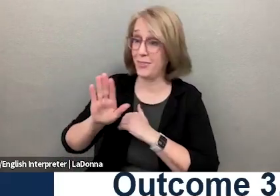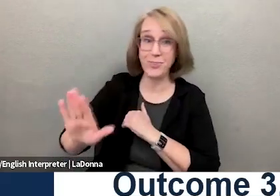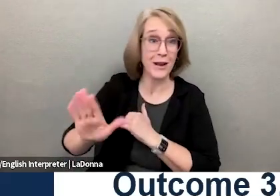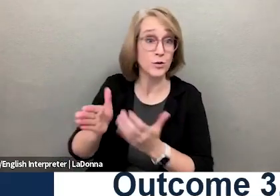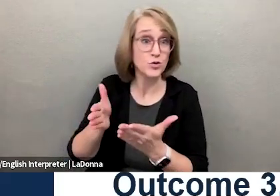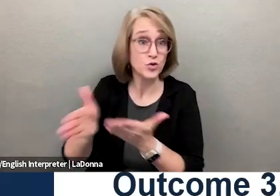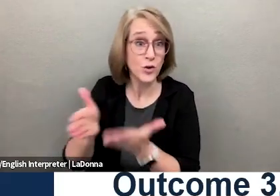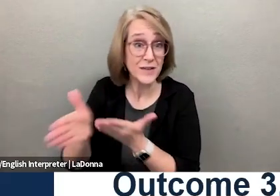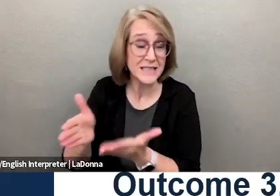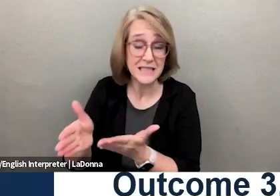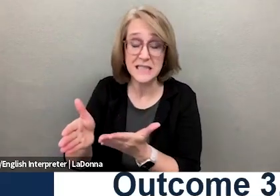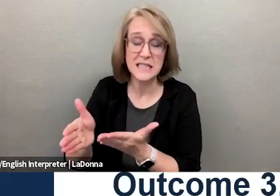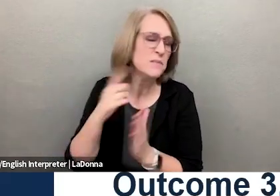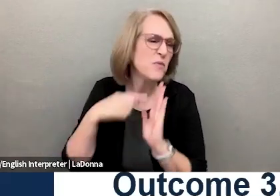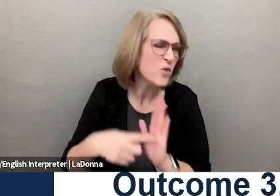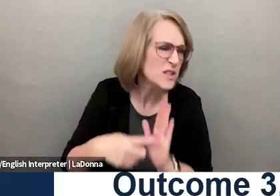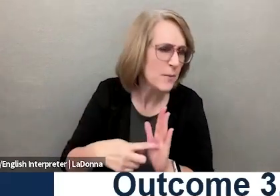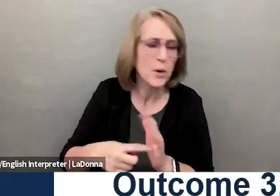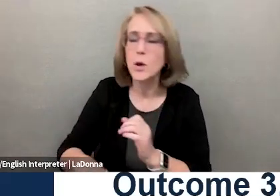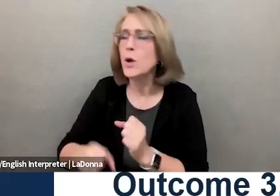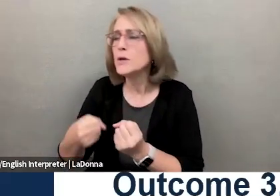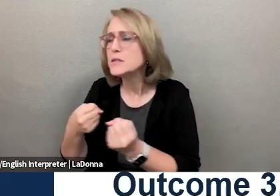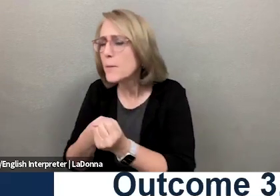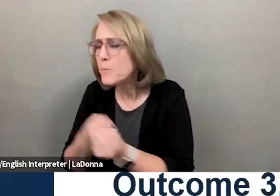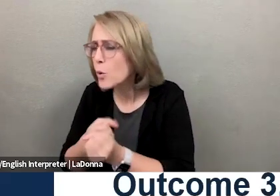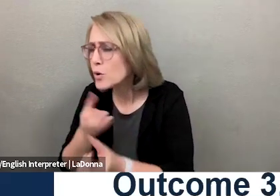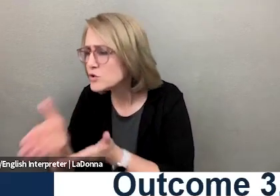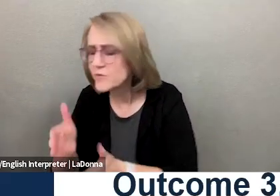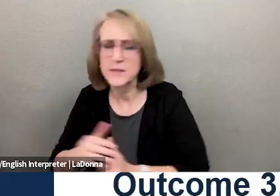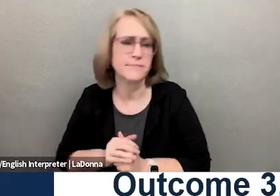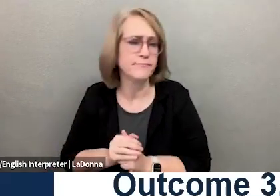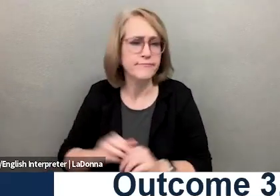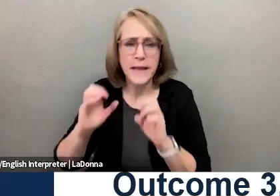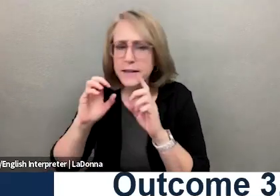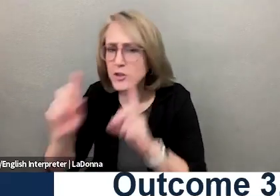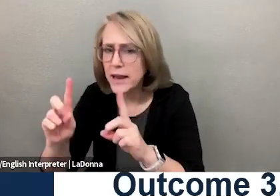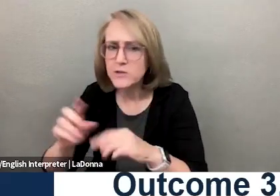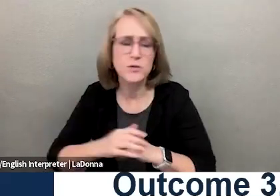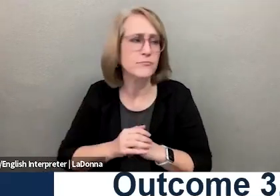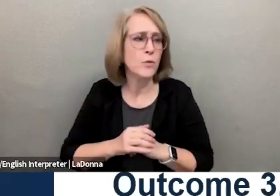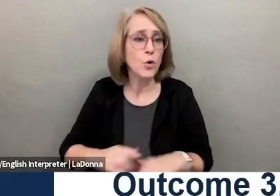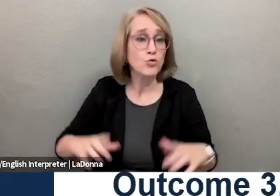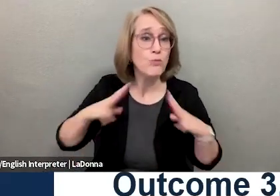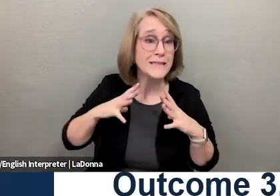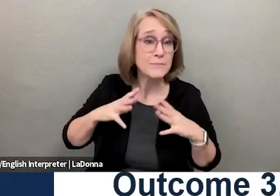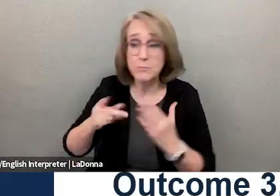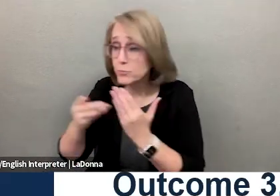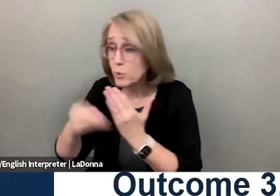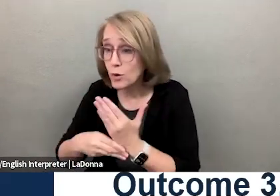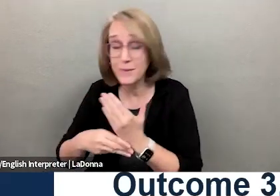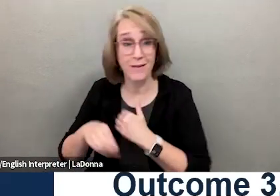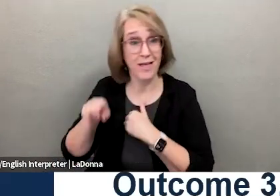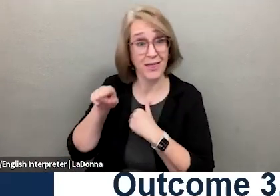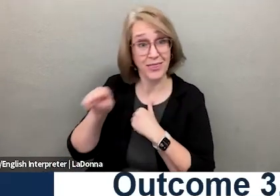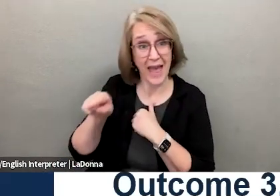Caregiver Support Program, whether it be support services, education, important respite programs, what we know